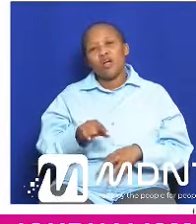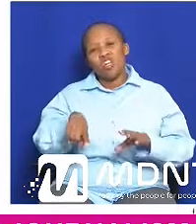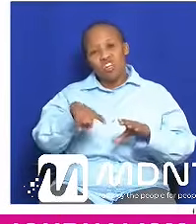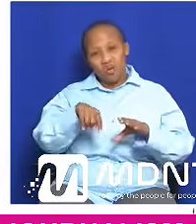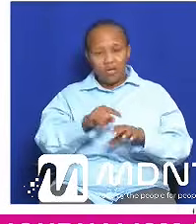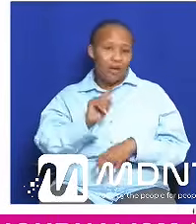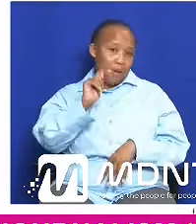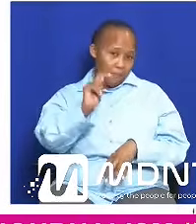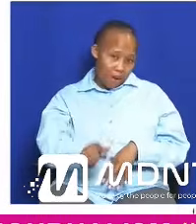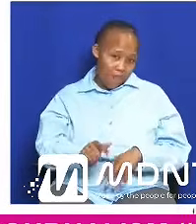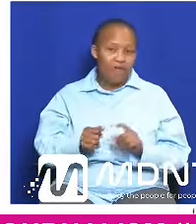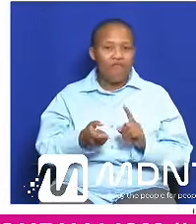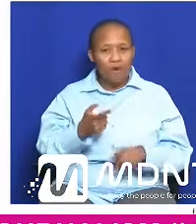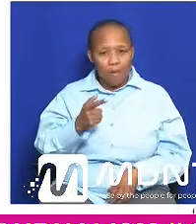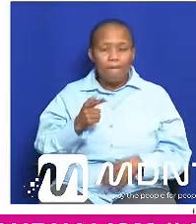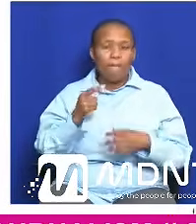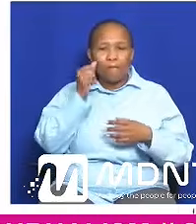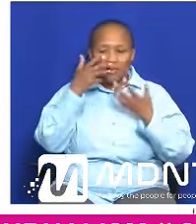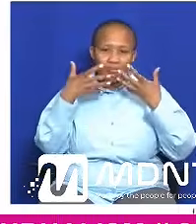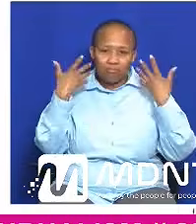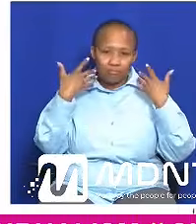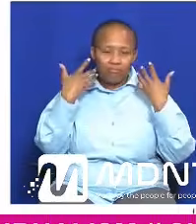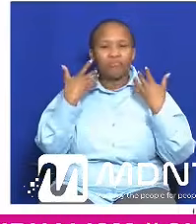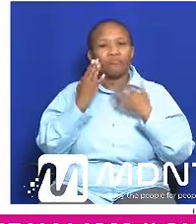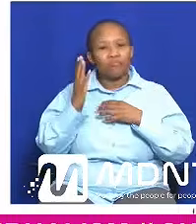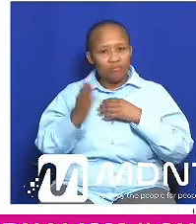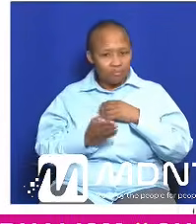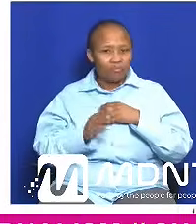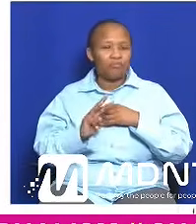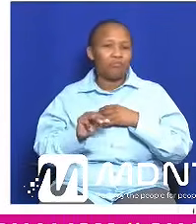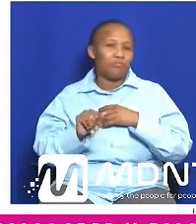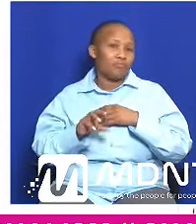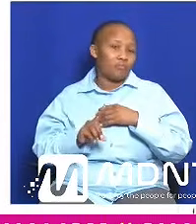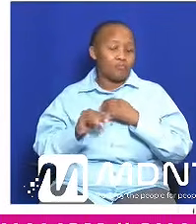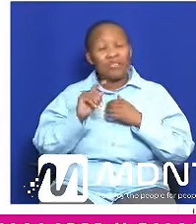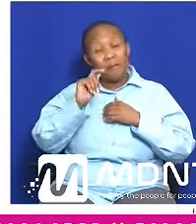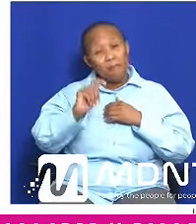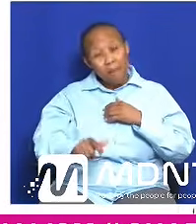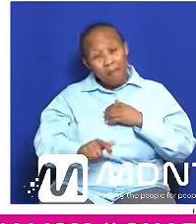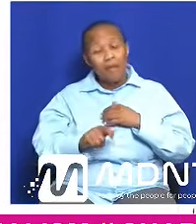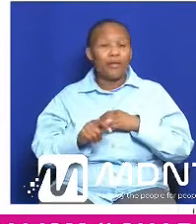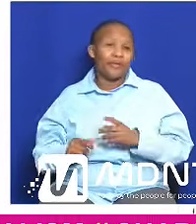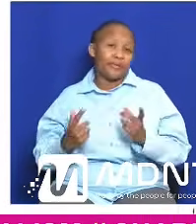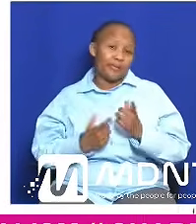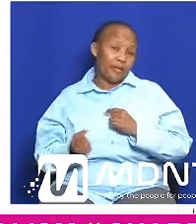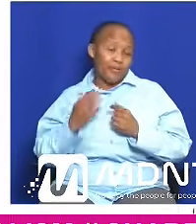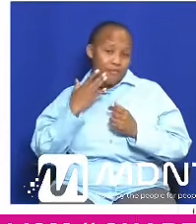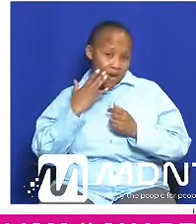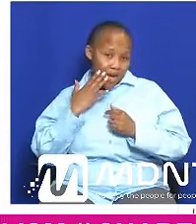Matlala -med. The payment was actioned on the 10th of